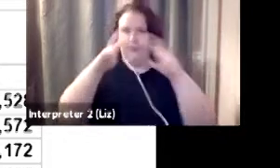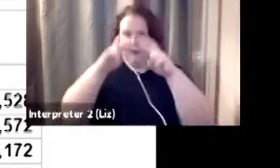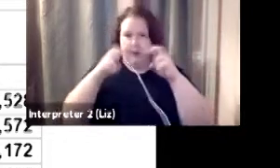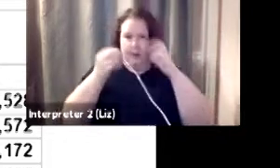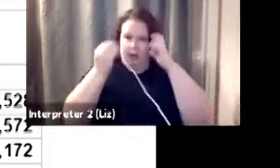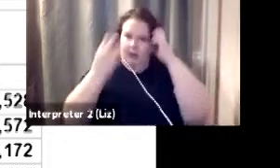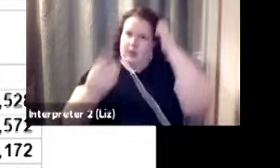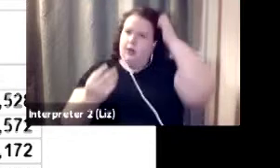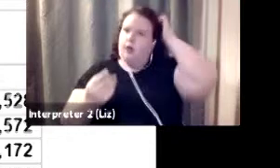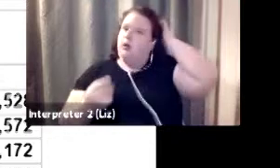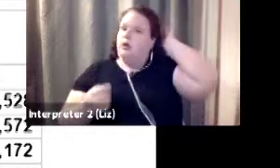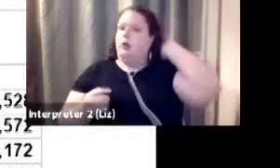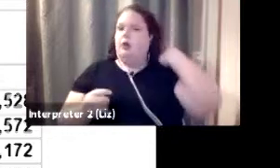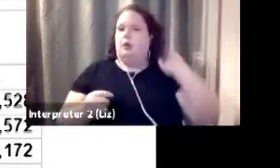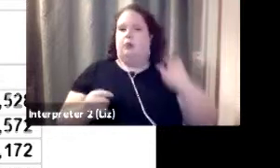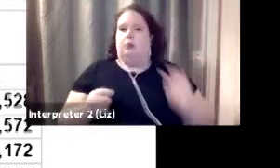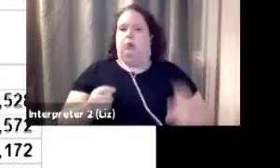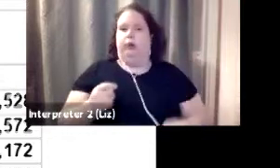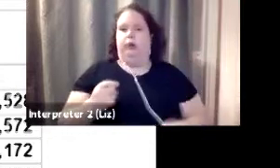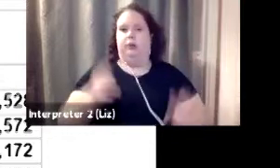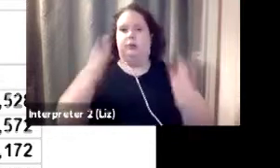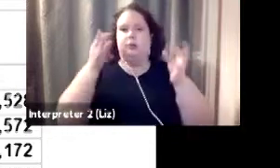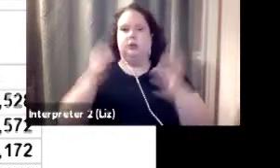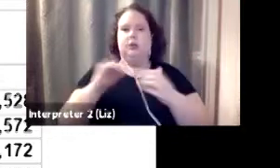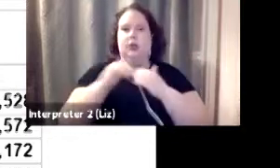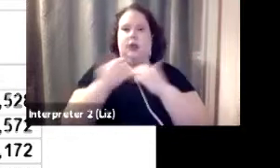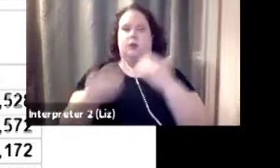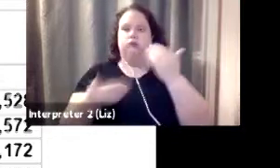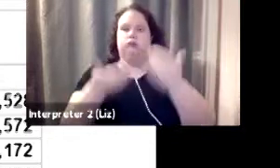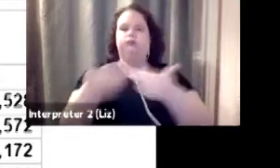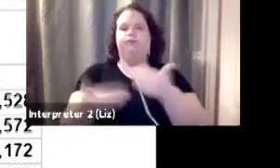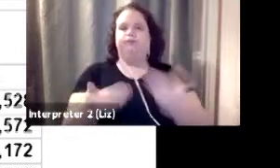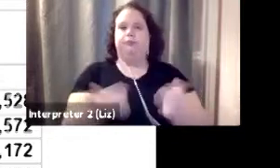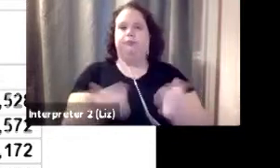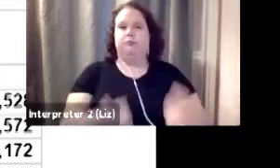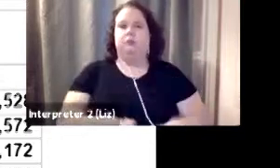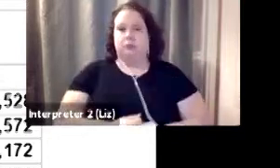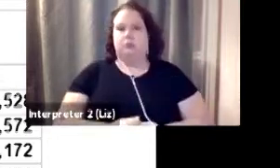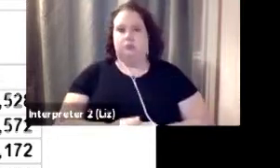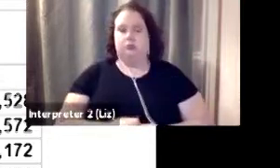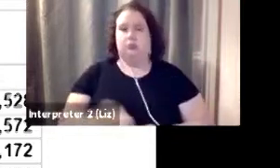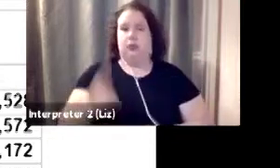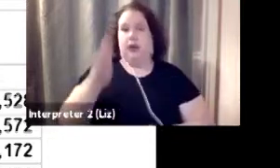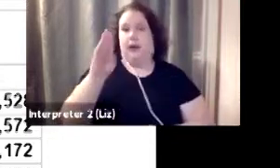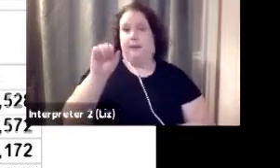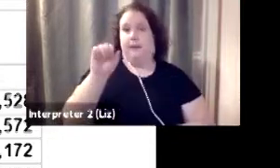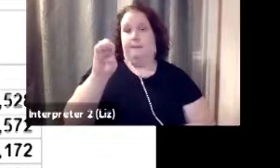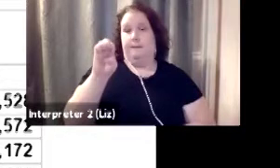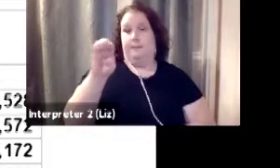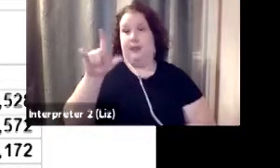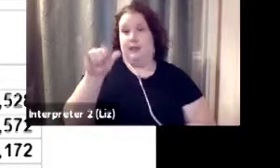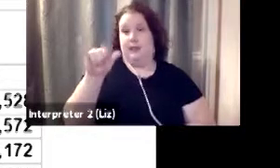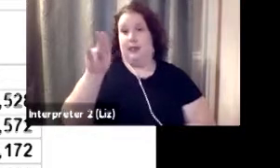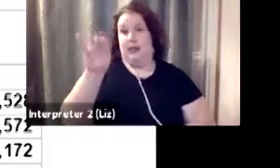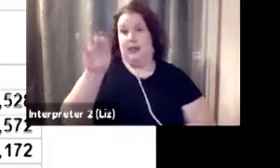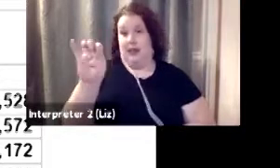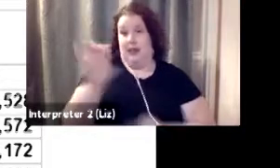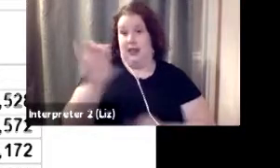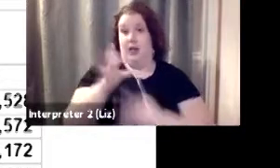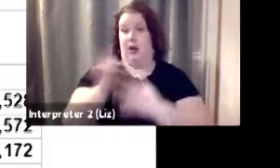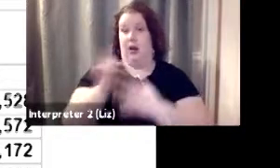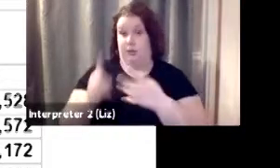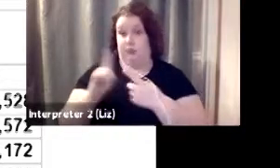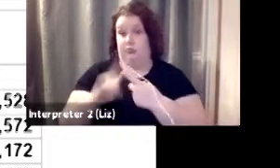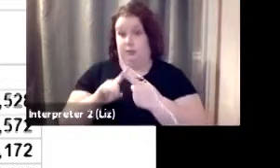telling us and how do we want to move forward? so remember baseline option, and we'll come back to some of the discussion for all